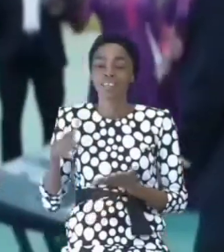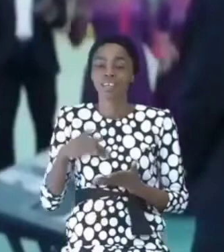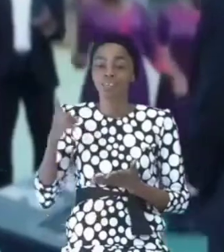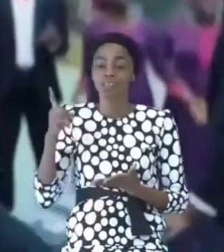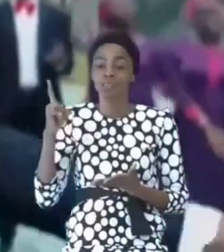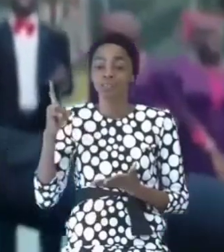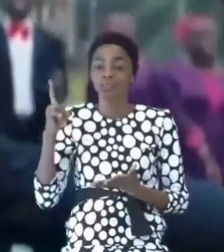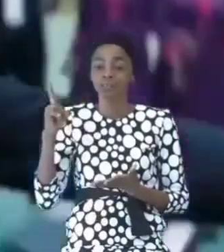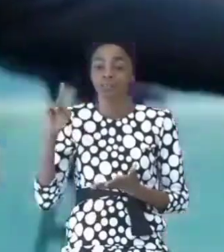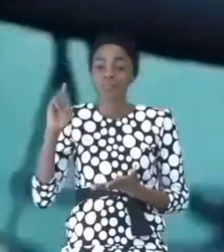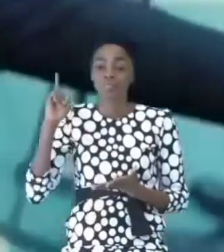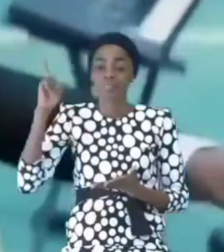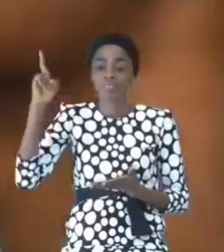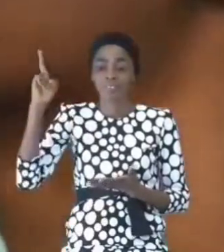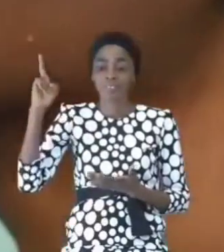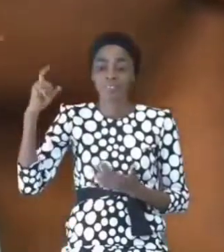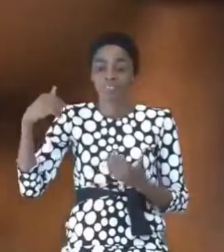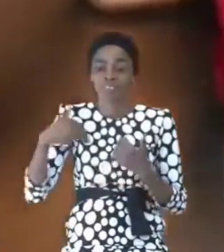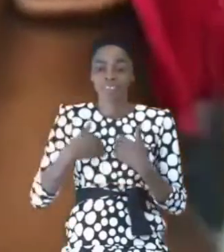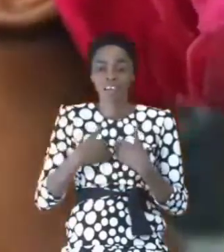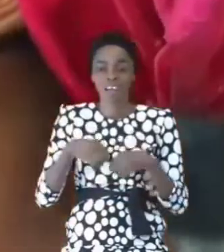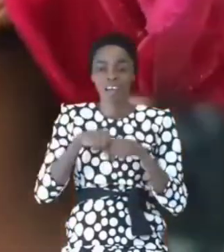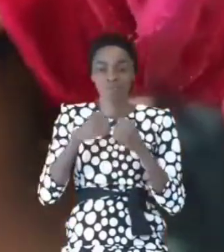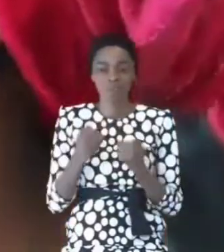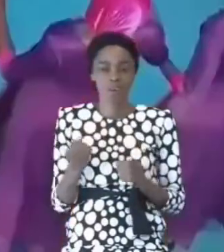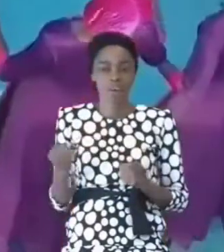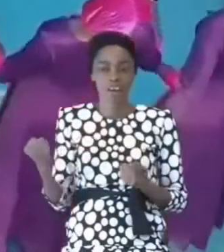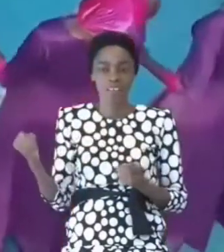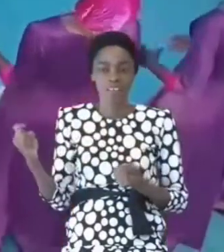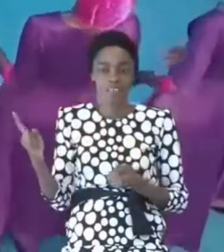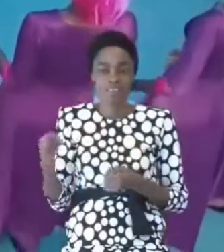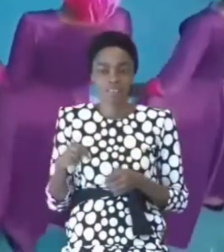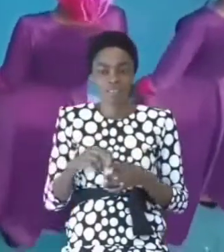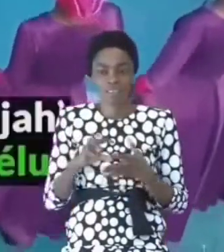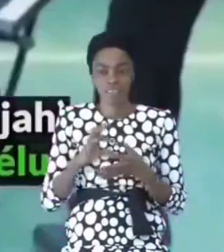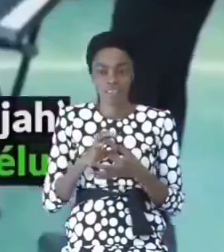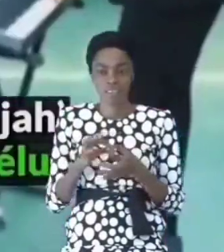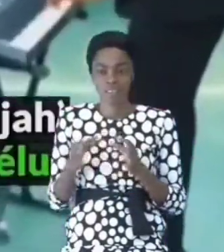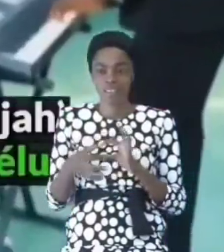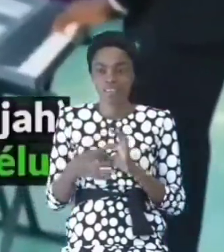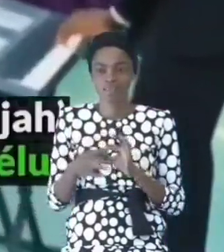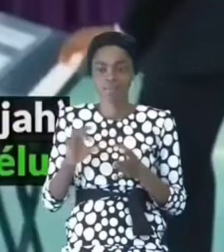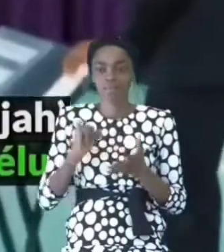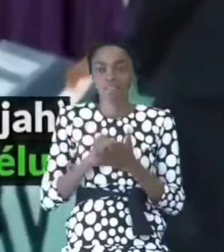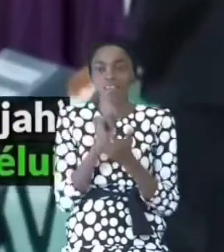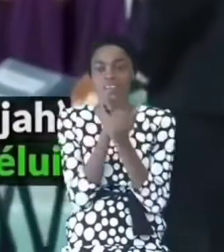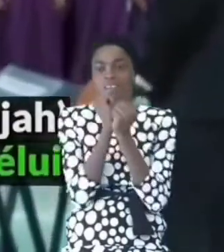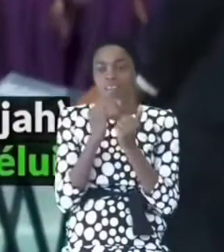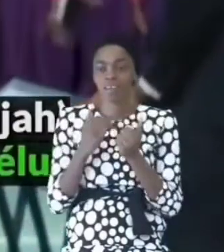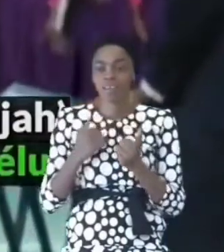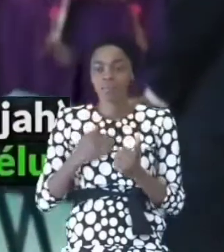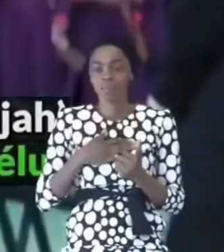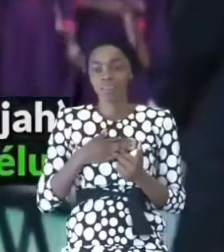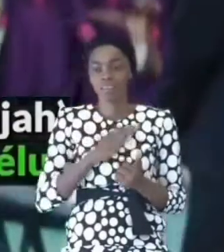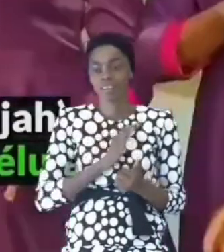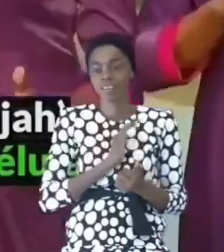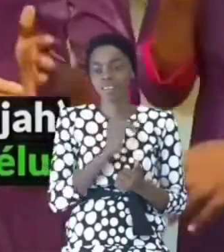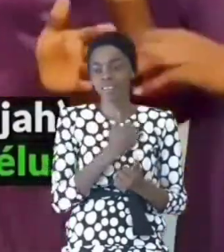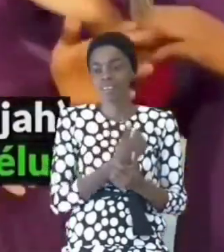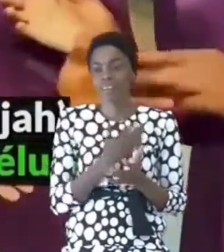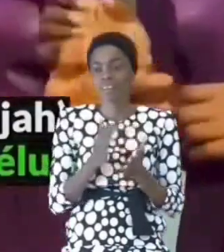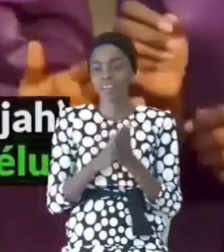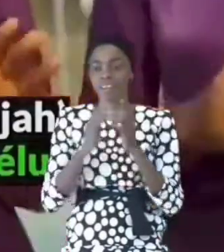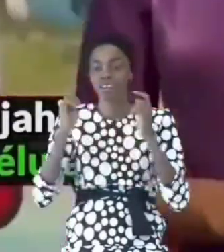sing. Oh, you have broken the chains that held my captive soul.